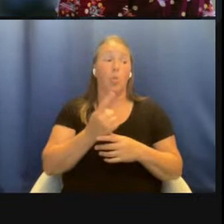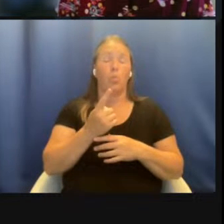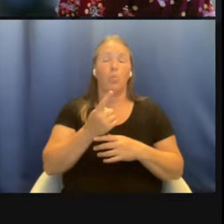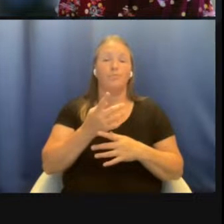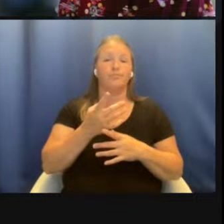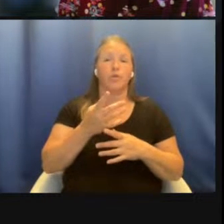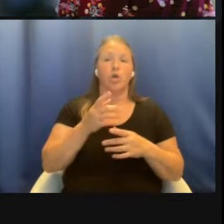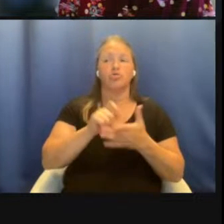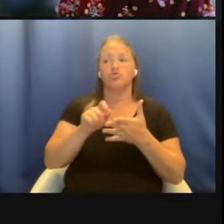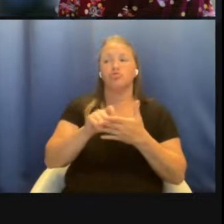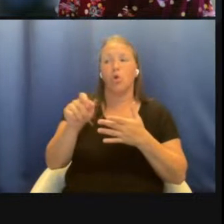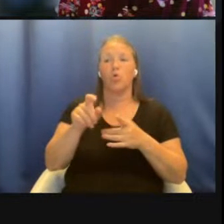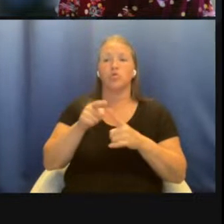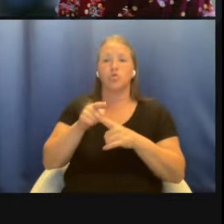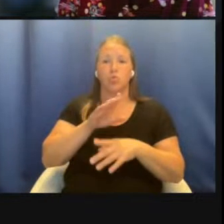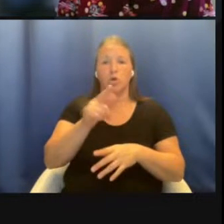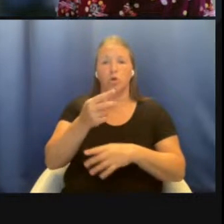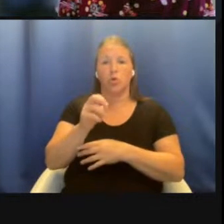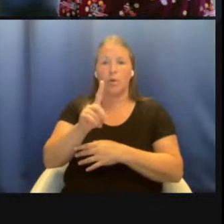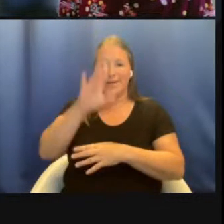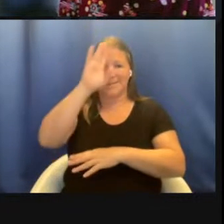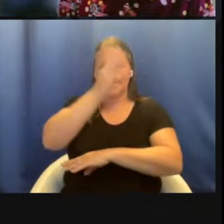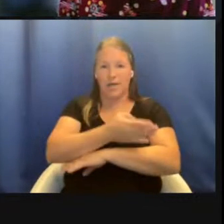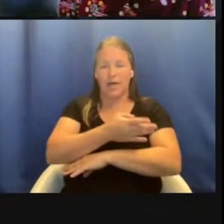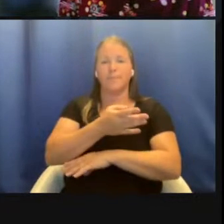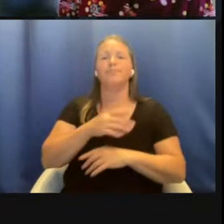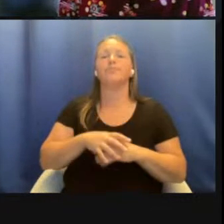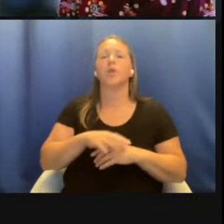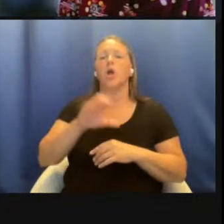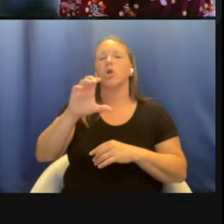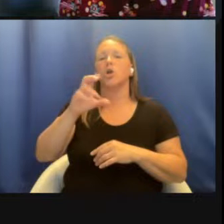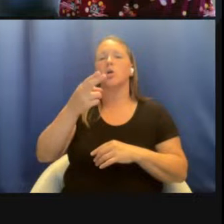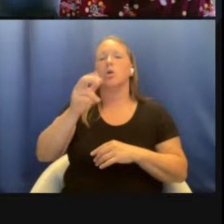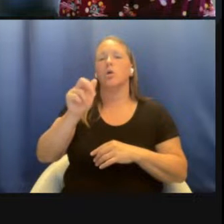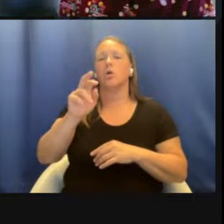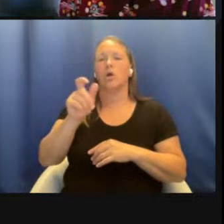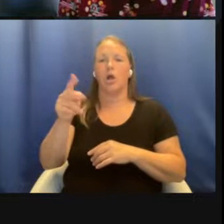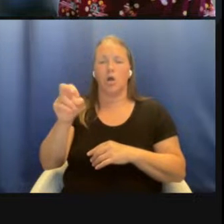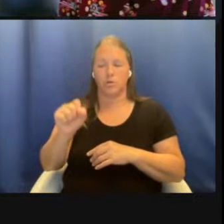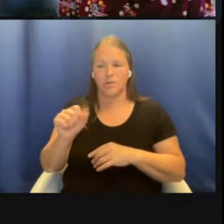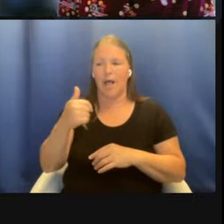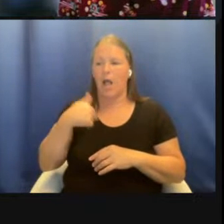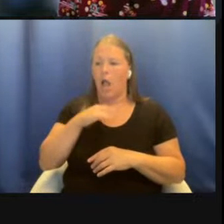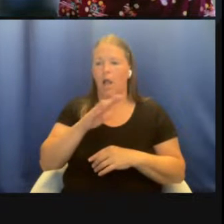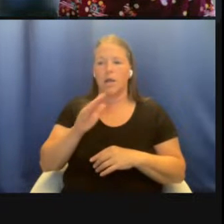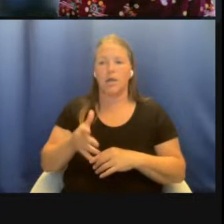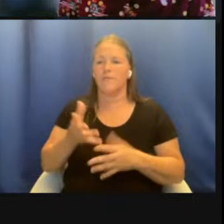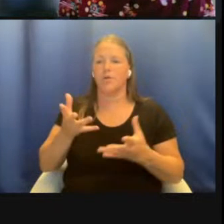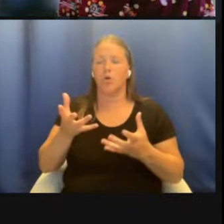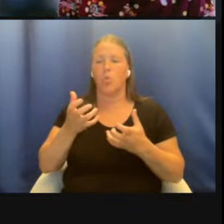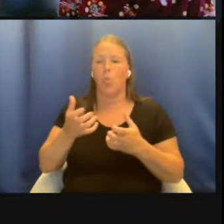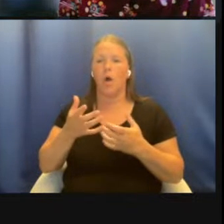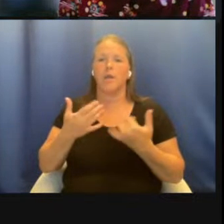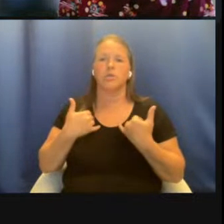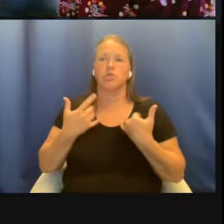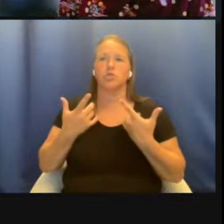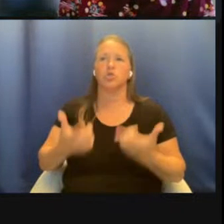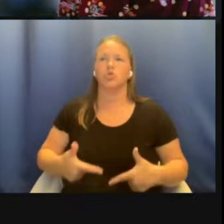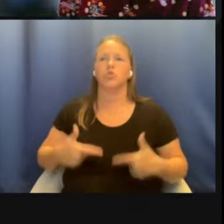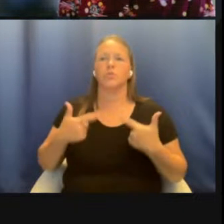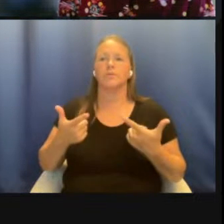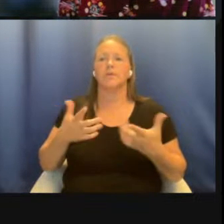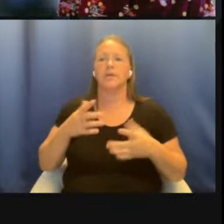like a plant on a particular spot, there to draw nutrition, propagate, and rot. I desired an elevated position in the world